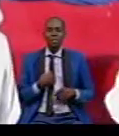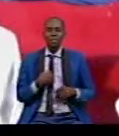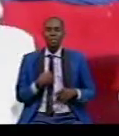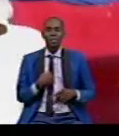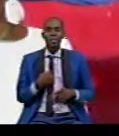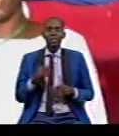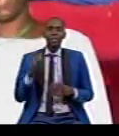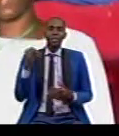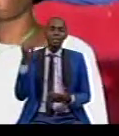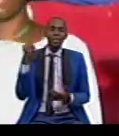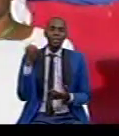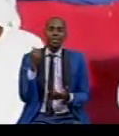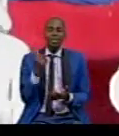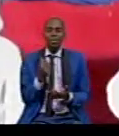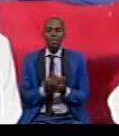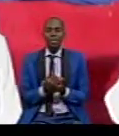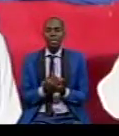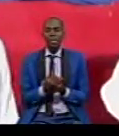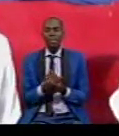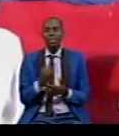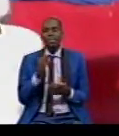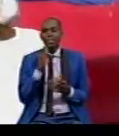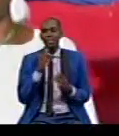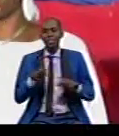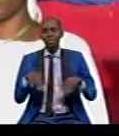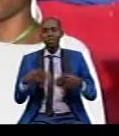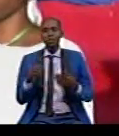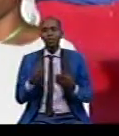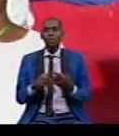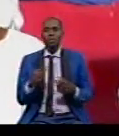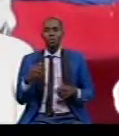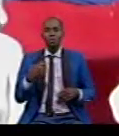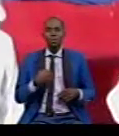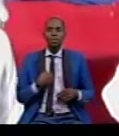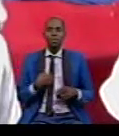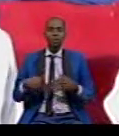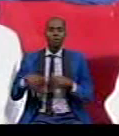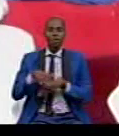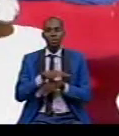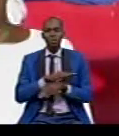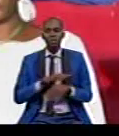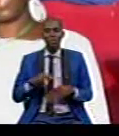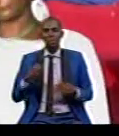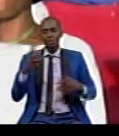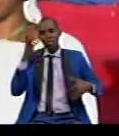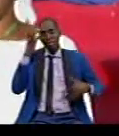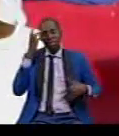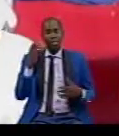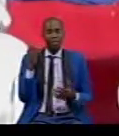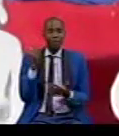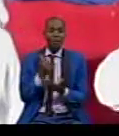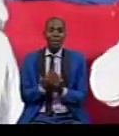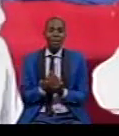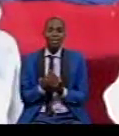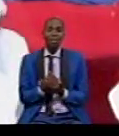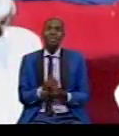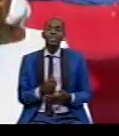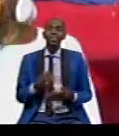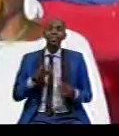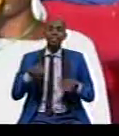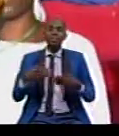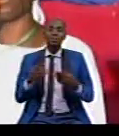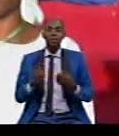in Jesus' name. I come now to the letter. That's the